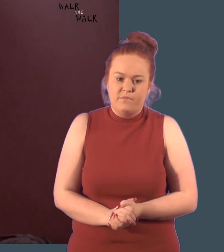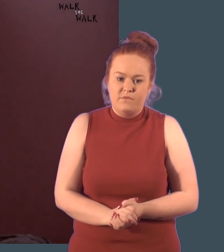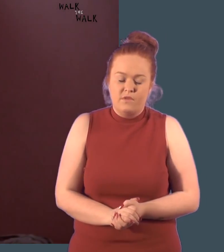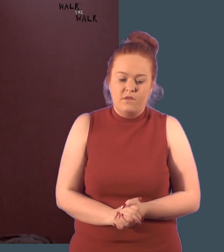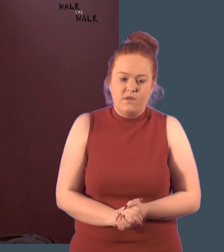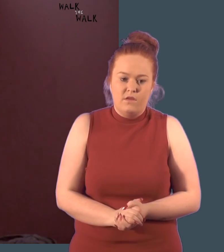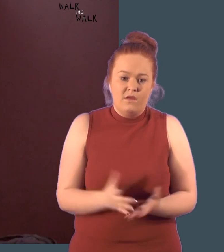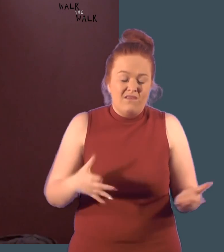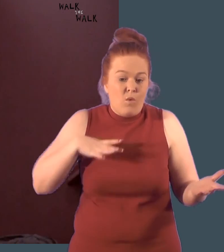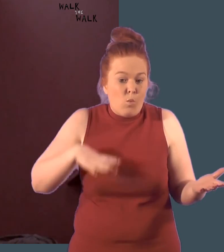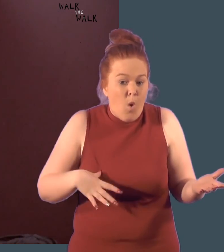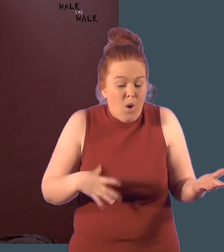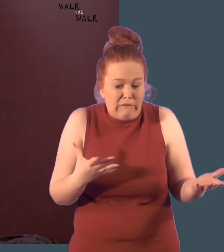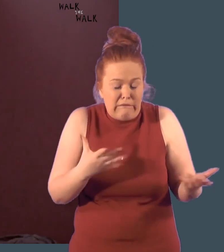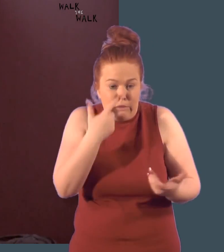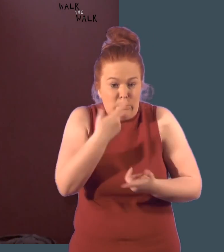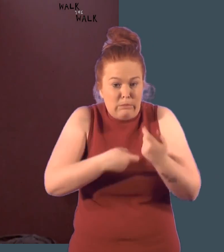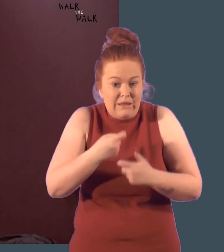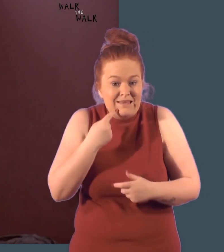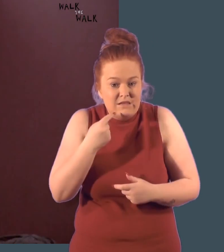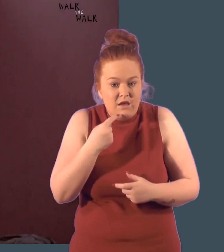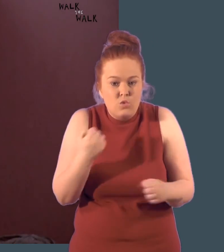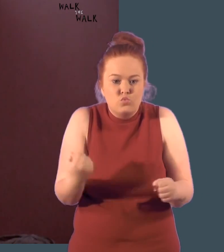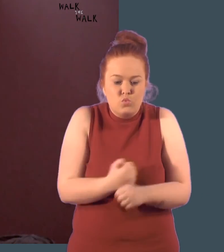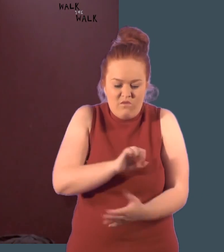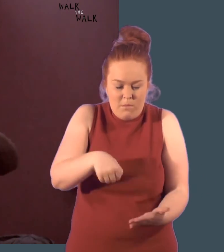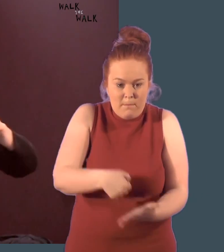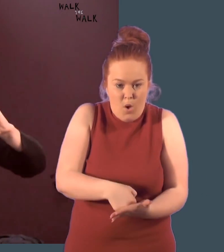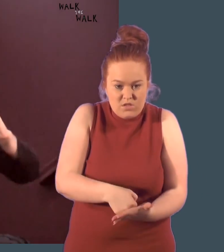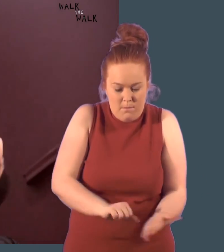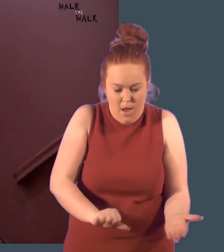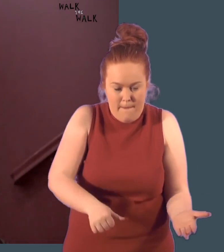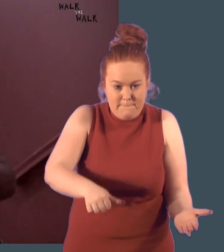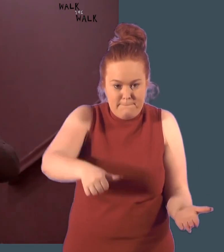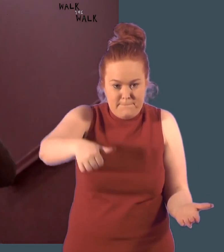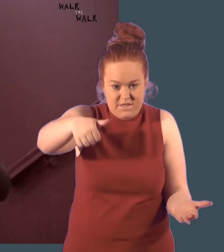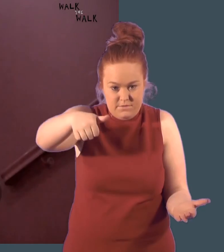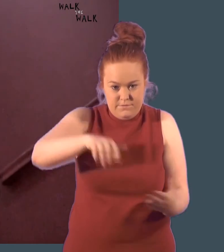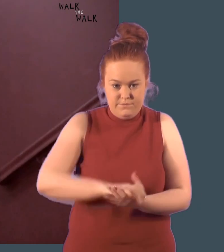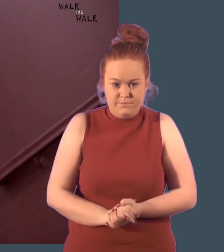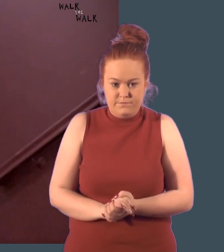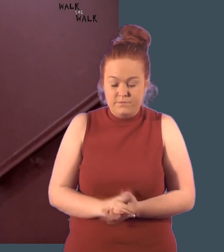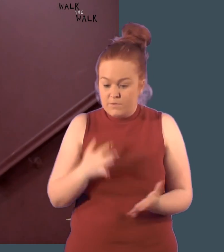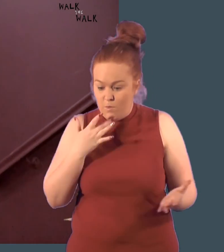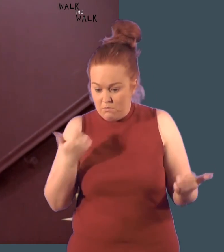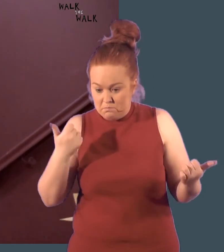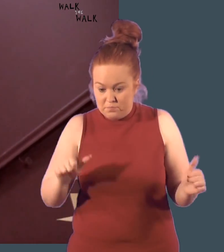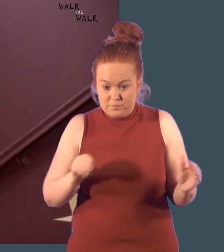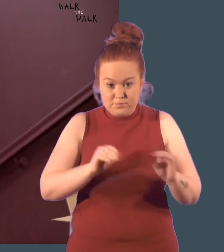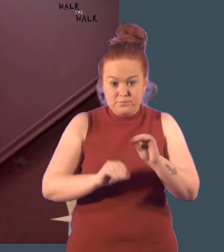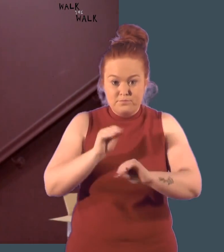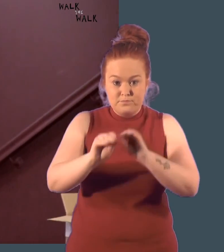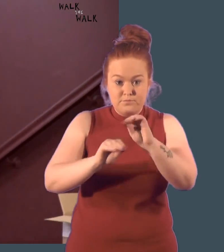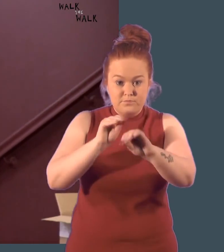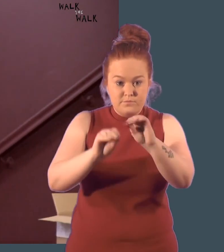fighting sectarianism? If you want, you can also do it from the bottom up, if that's easier. And then once you've got your ranking